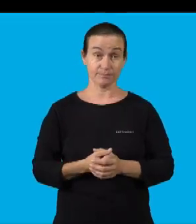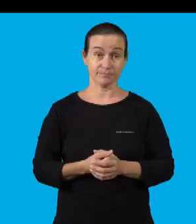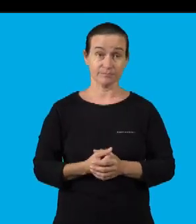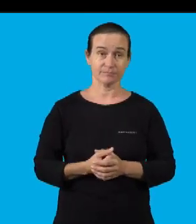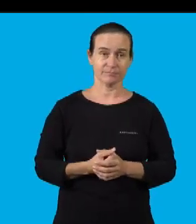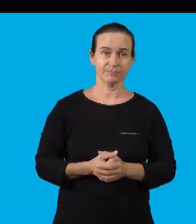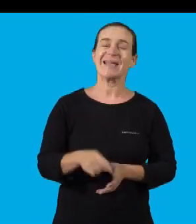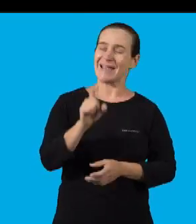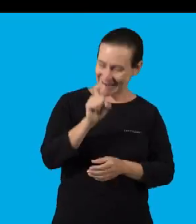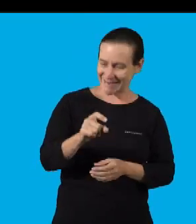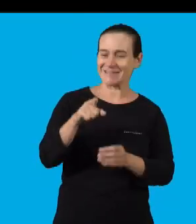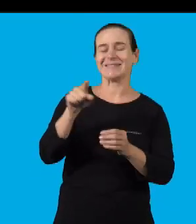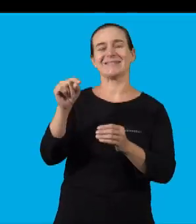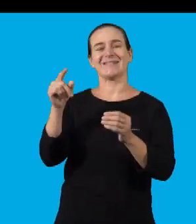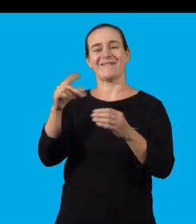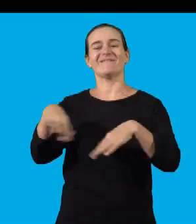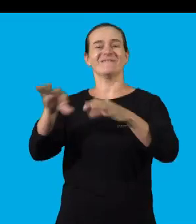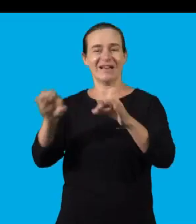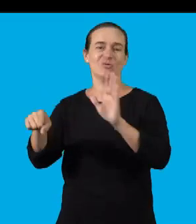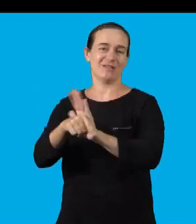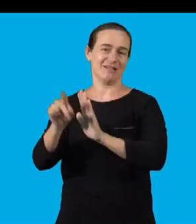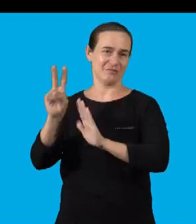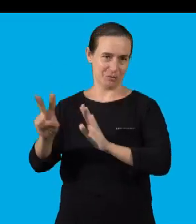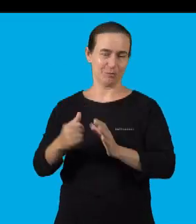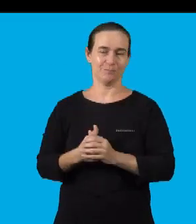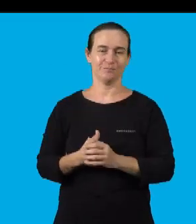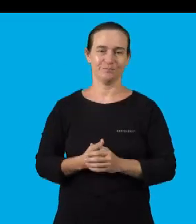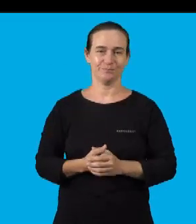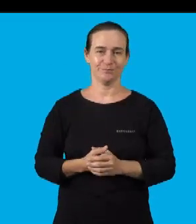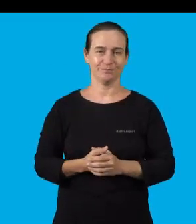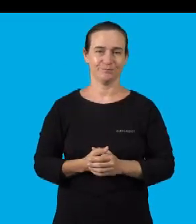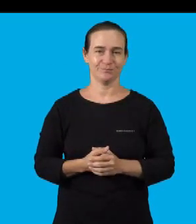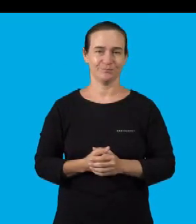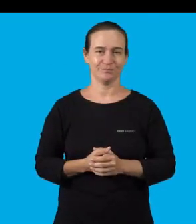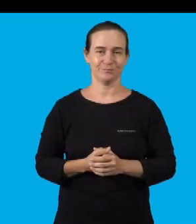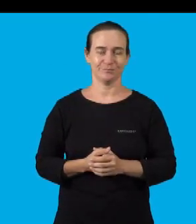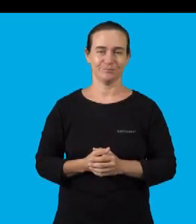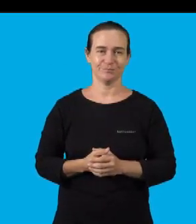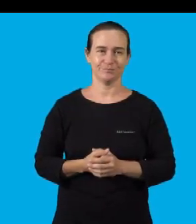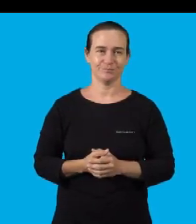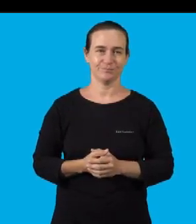that x is equals to a -2. The fact